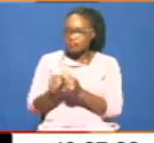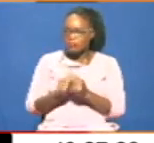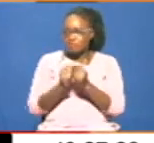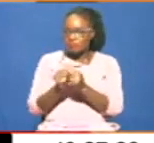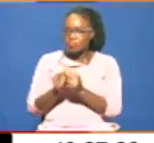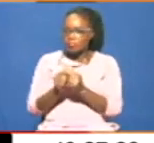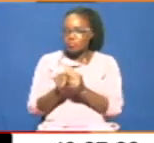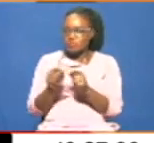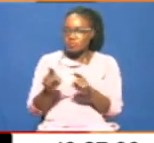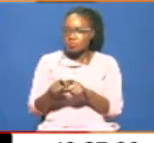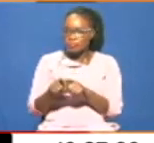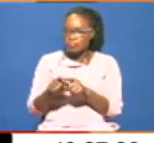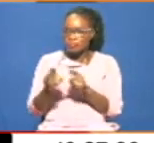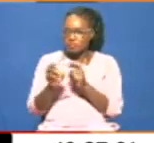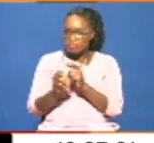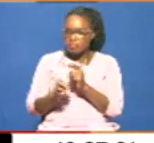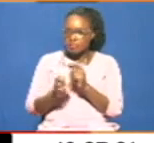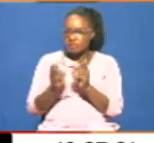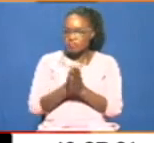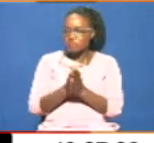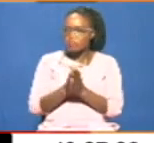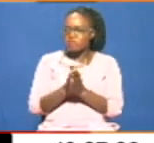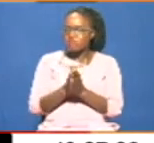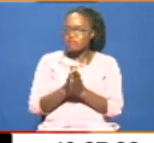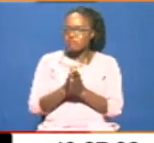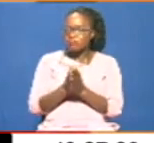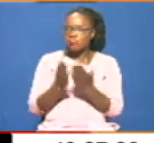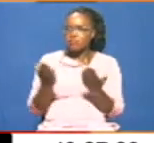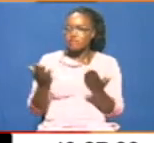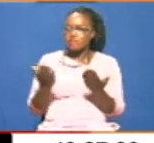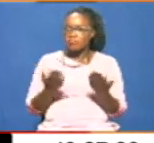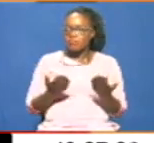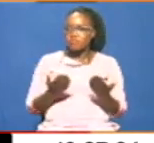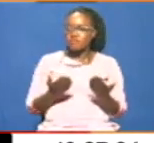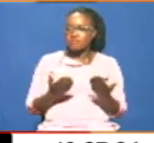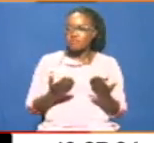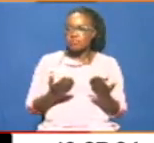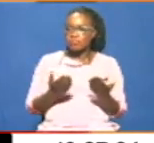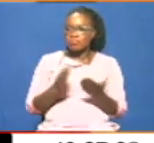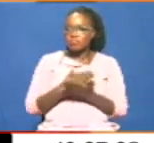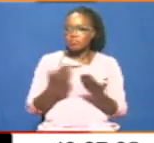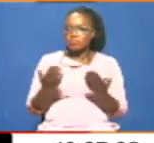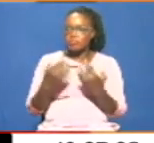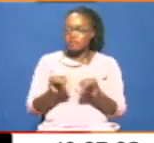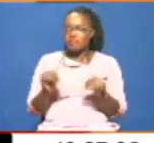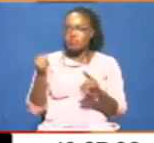as a sector, I should bring out something that we are trying to lobby.